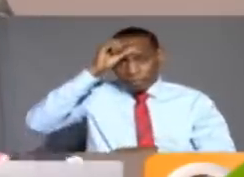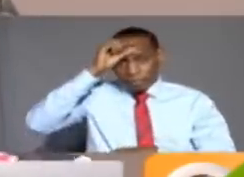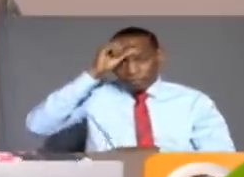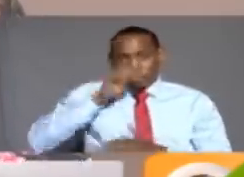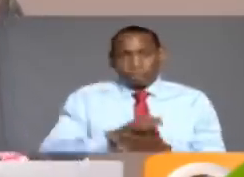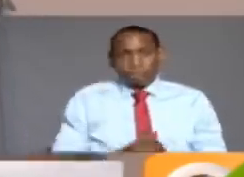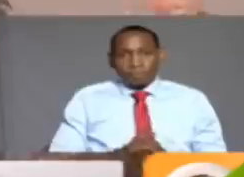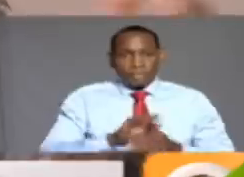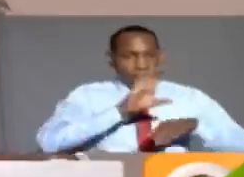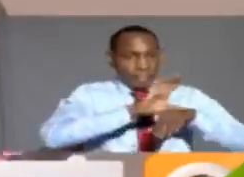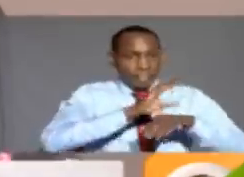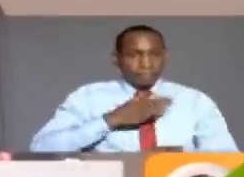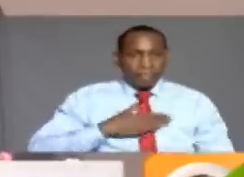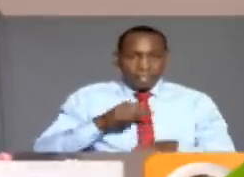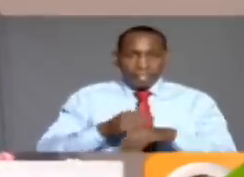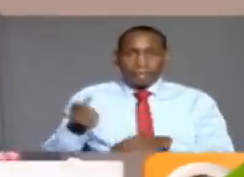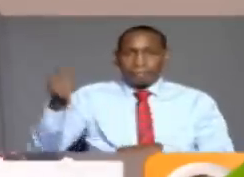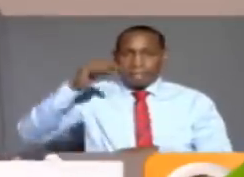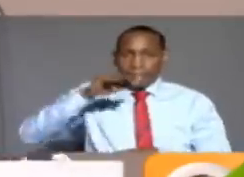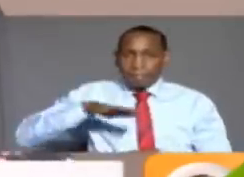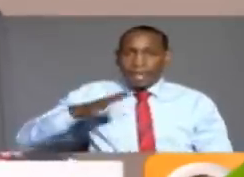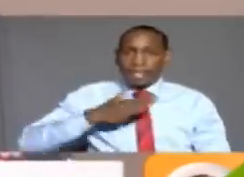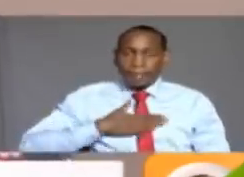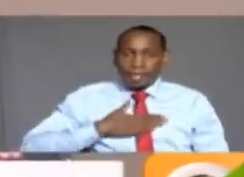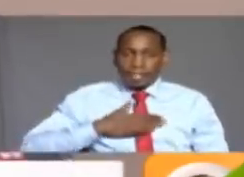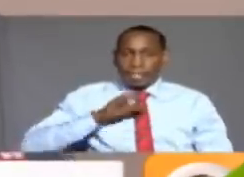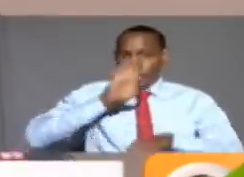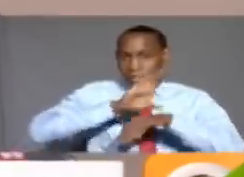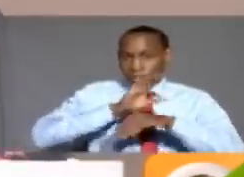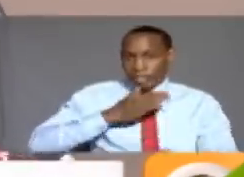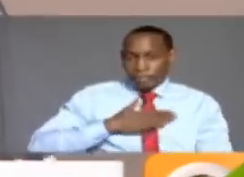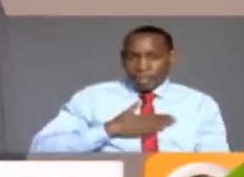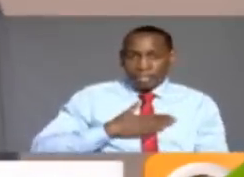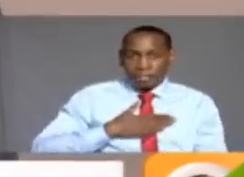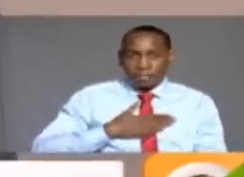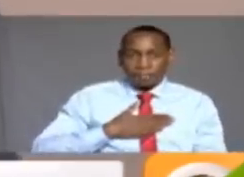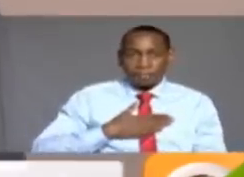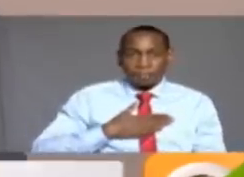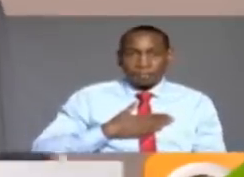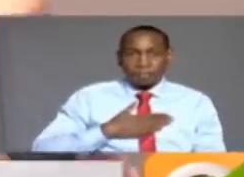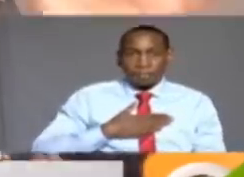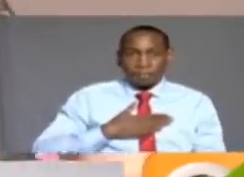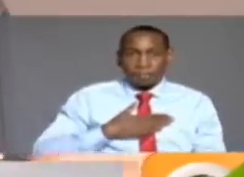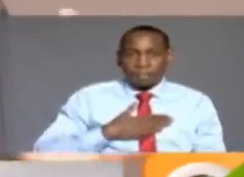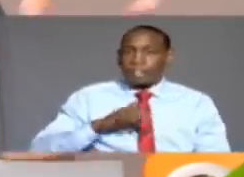own church, when they came to my own constituency, in my church,